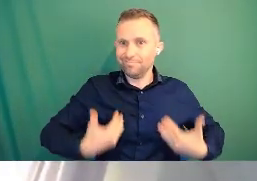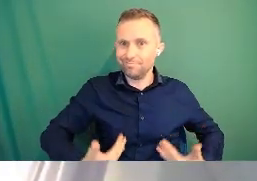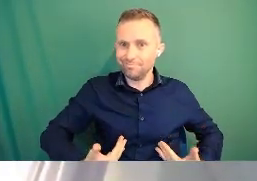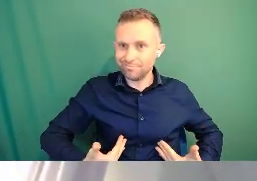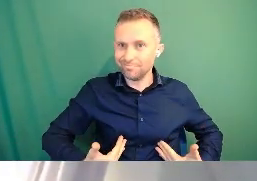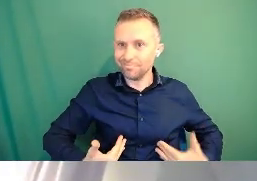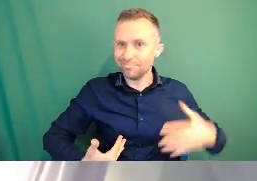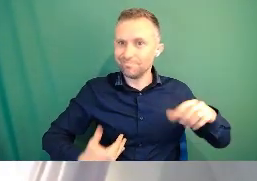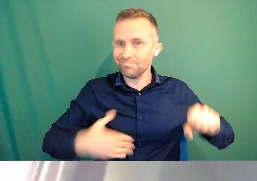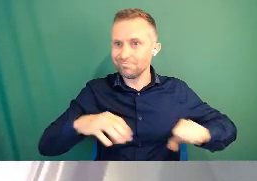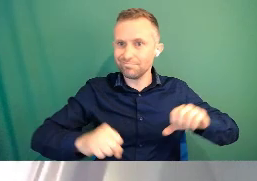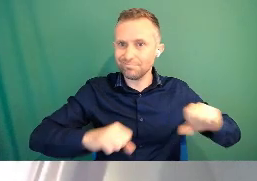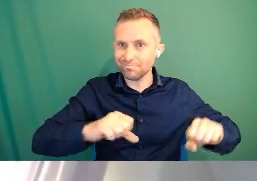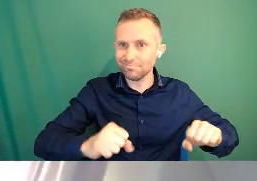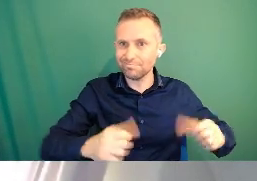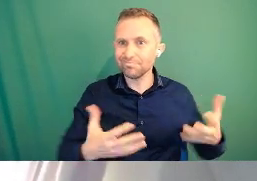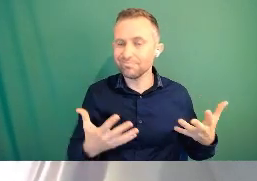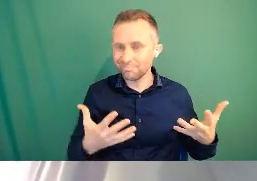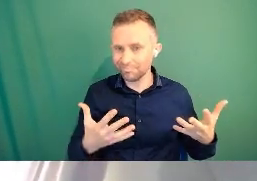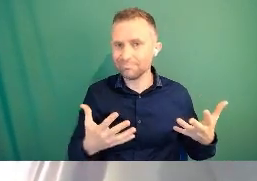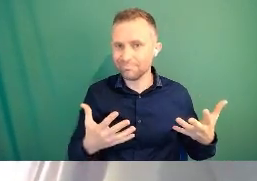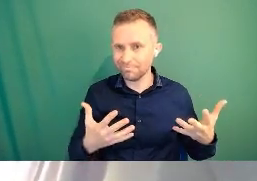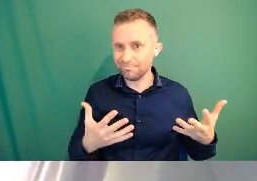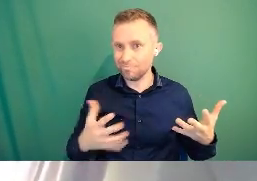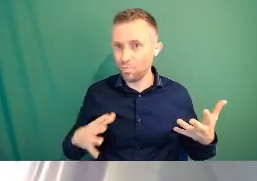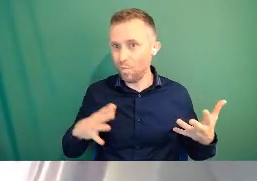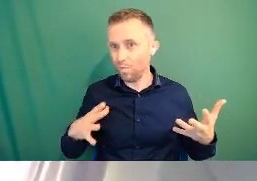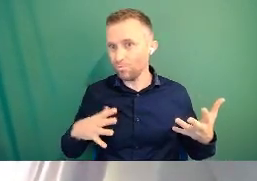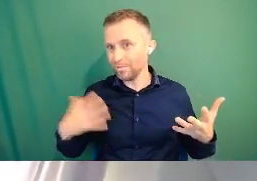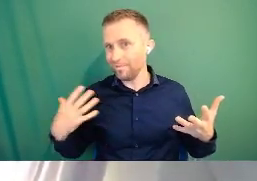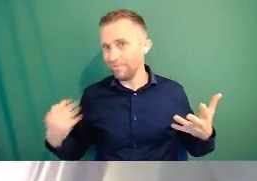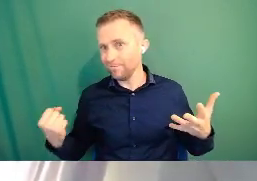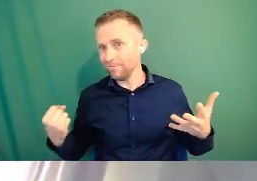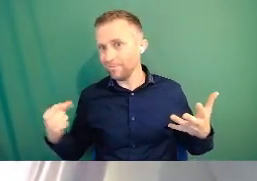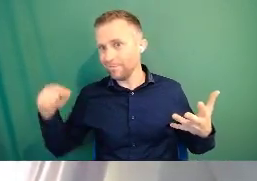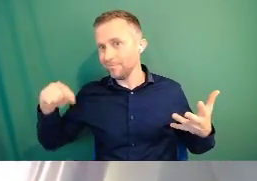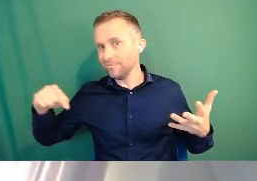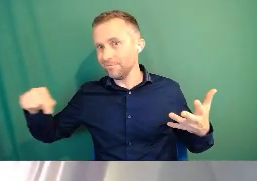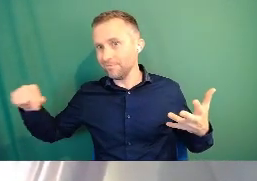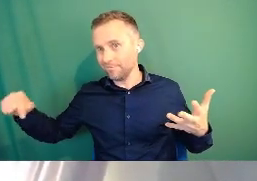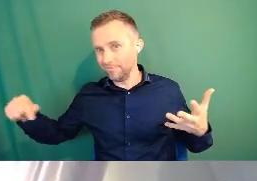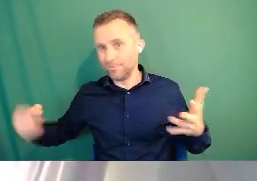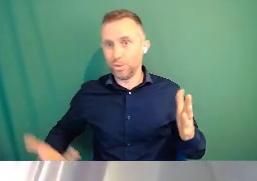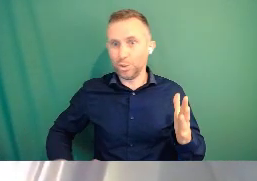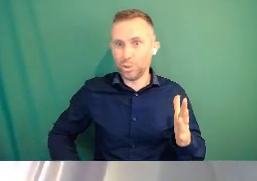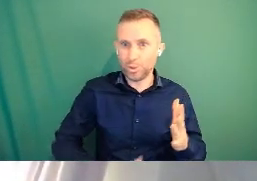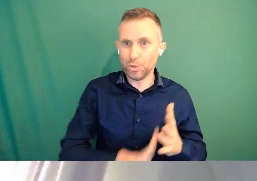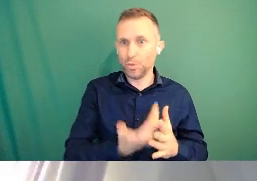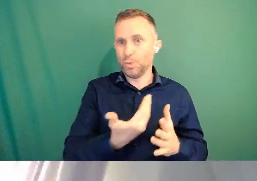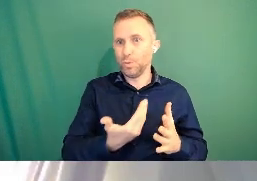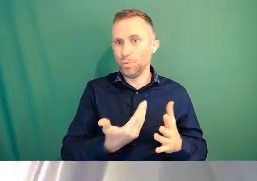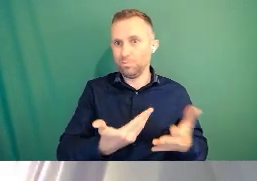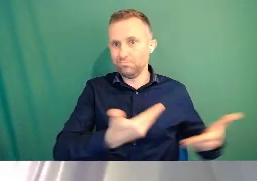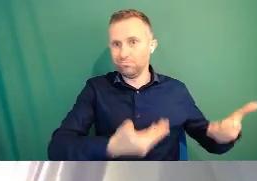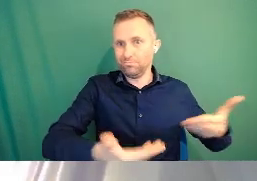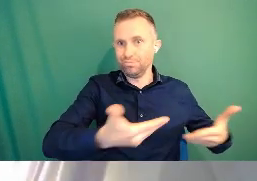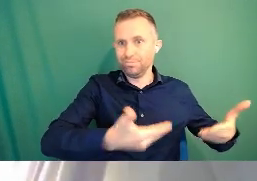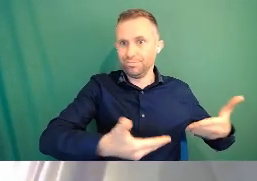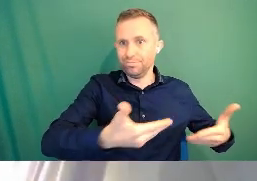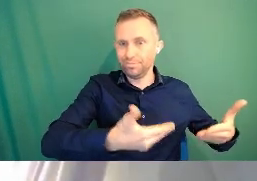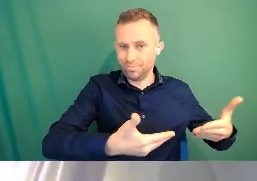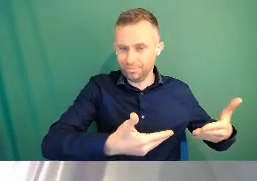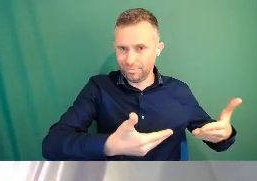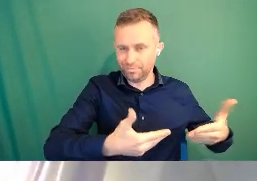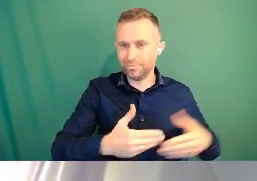that it brought a lot of wealth into the family, as well as all the lands that they previously had